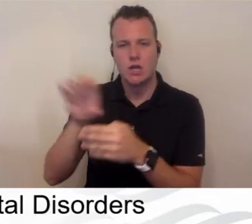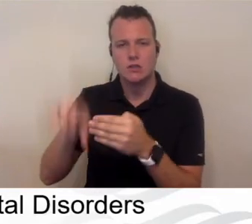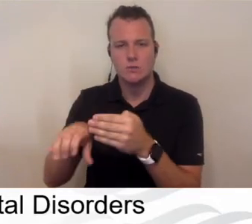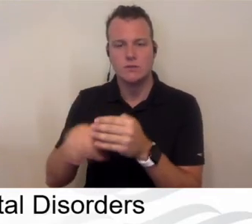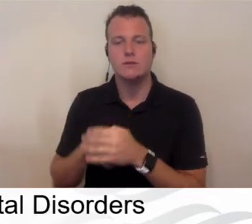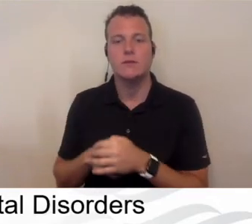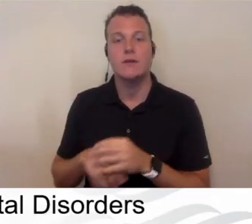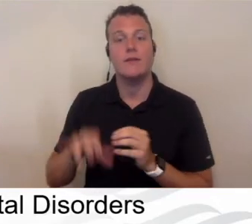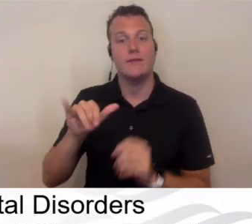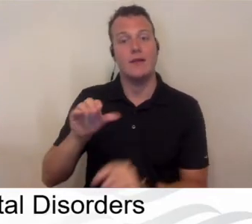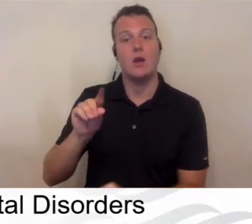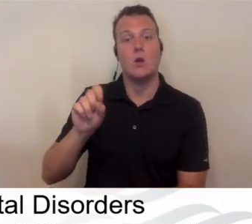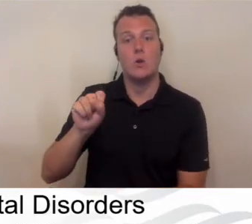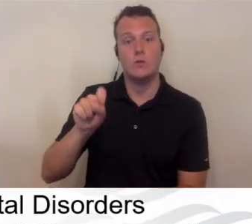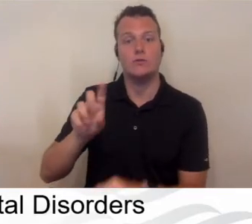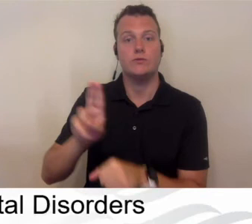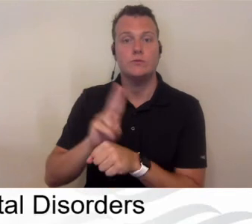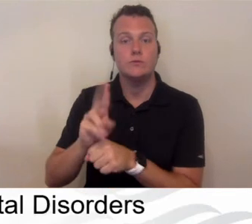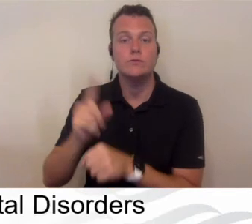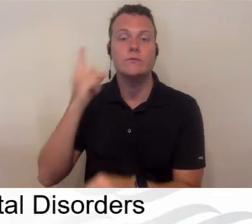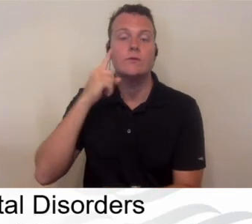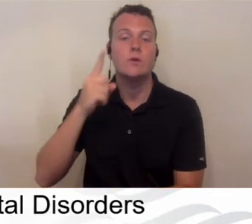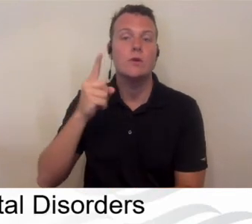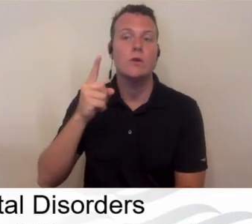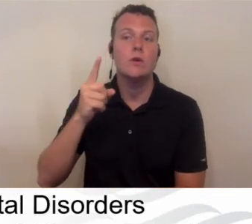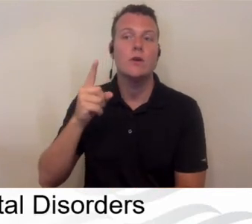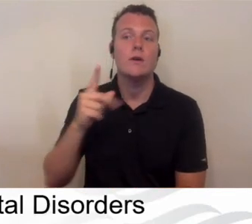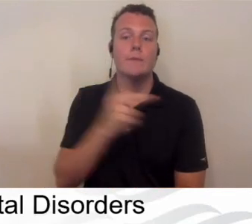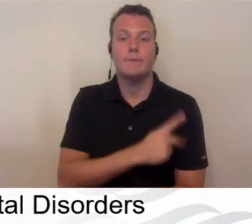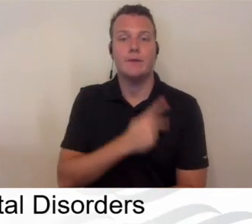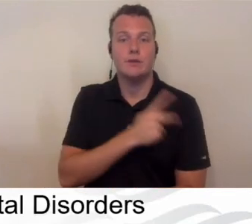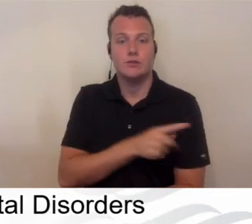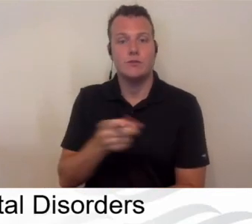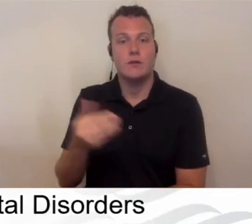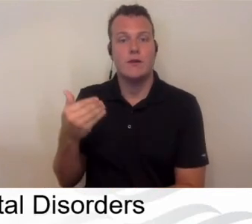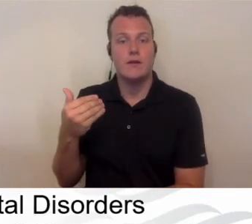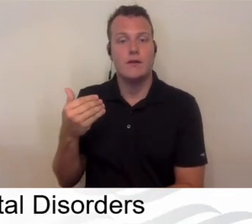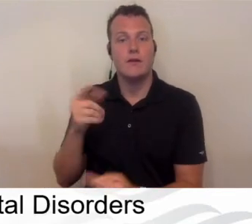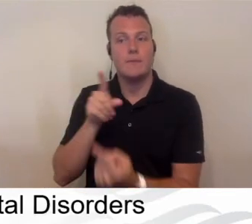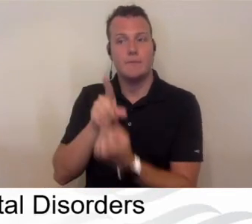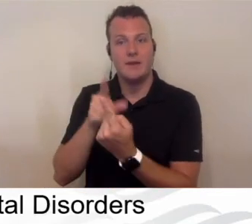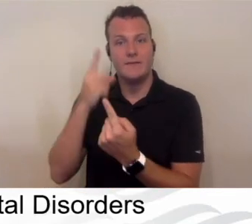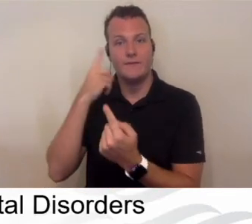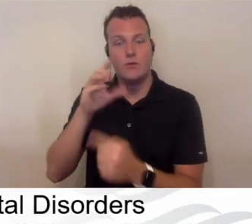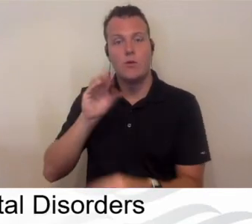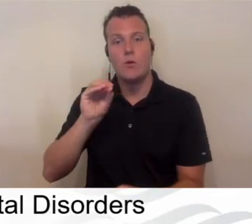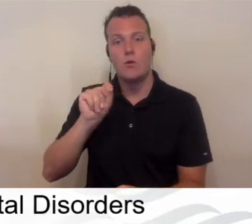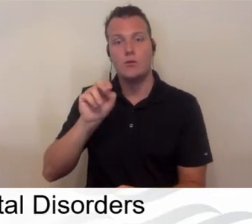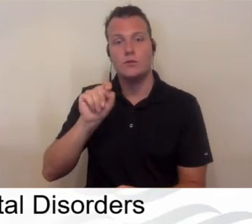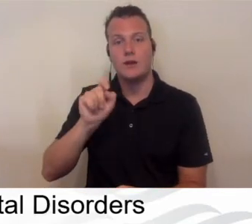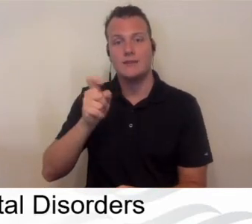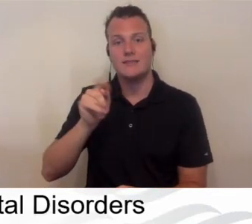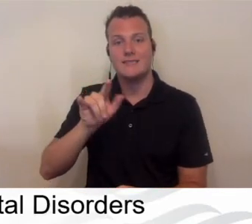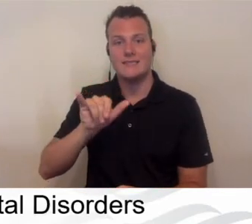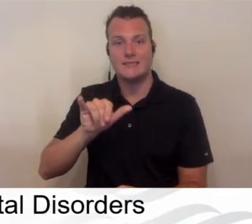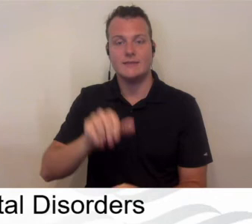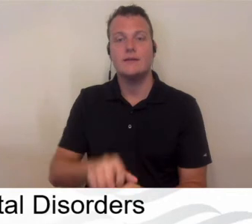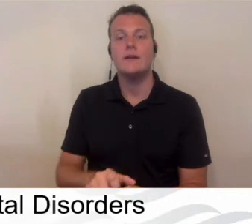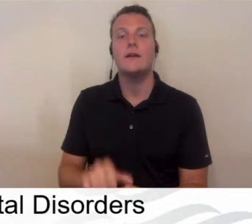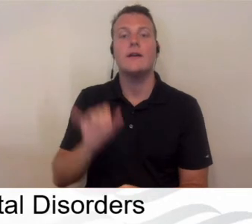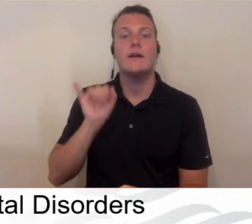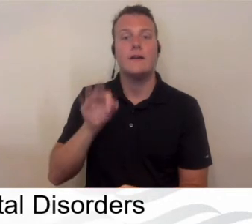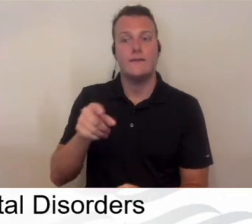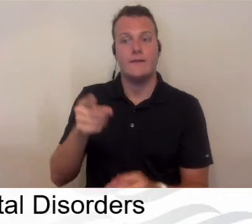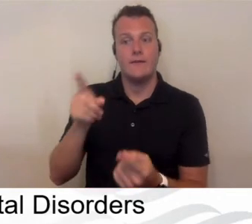would use for a patient who you're seeing for ototoxicity. So if they're coming in because they were being given